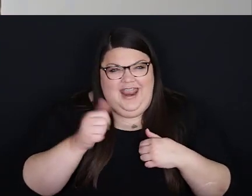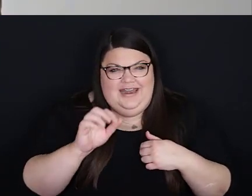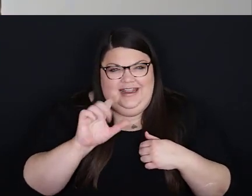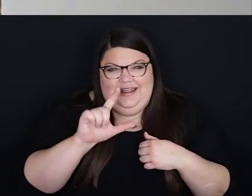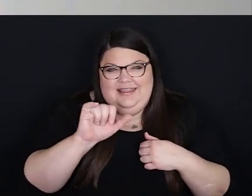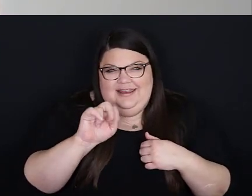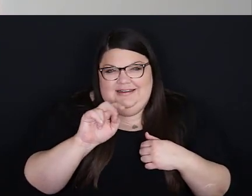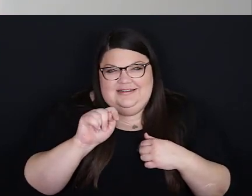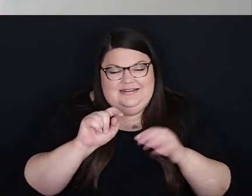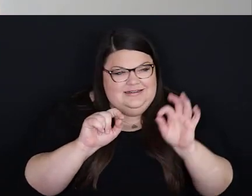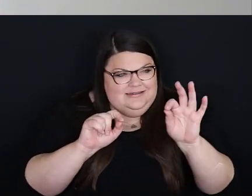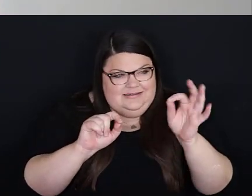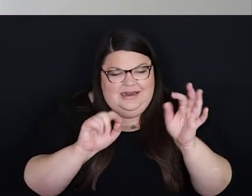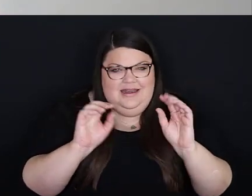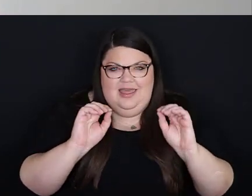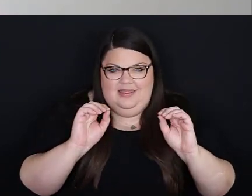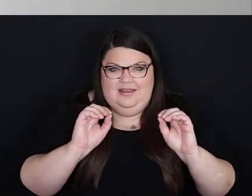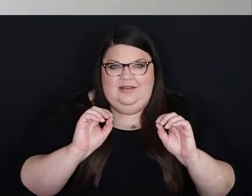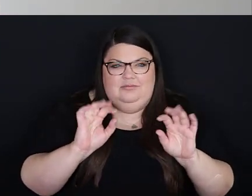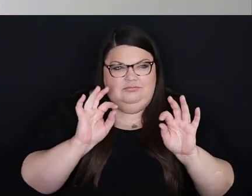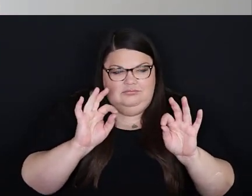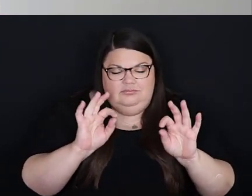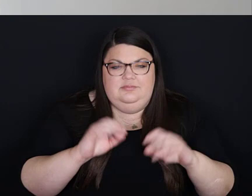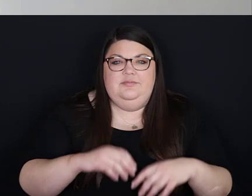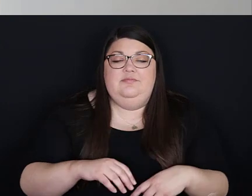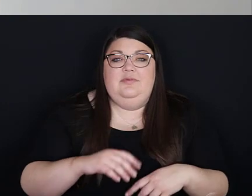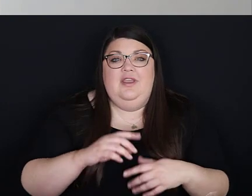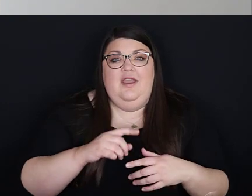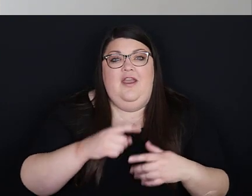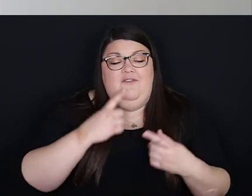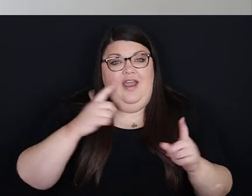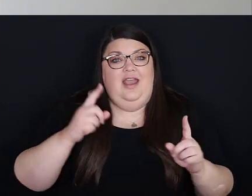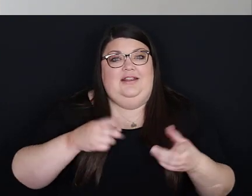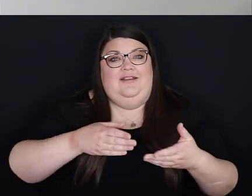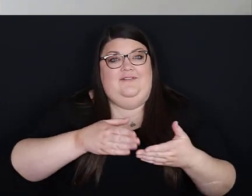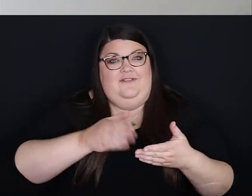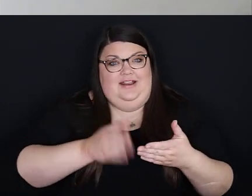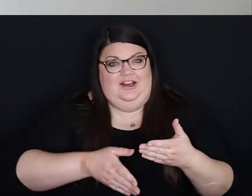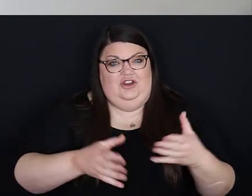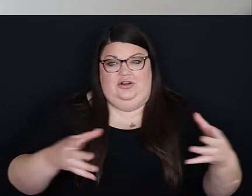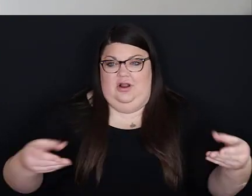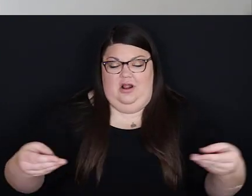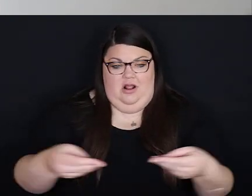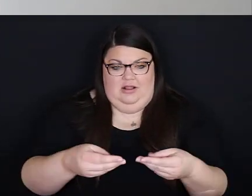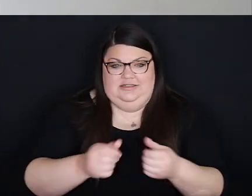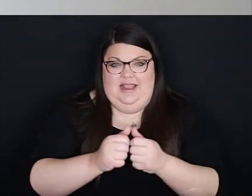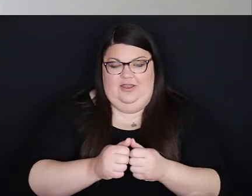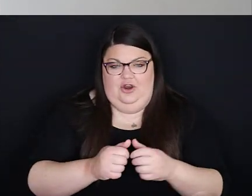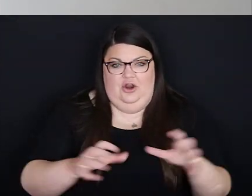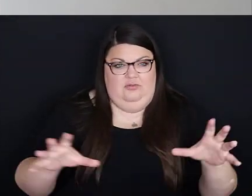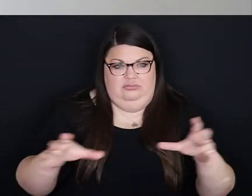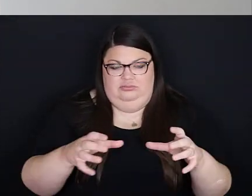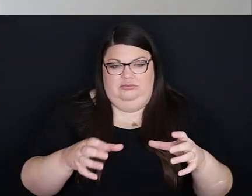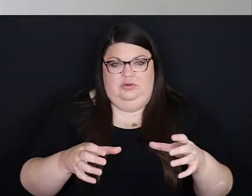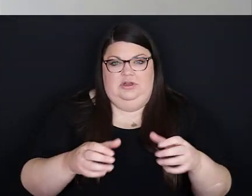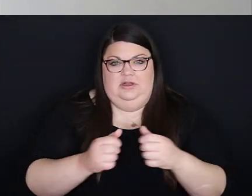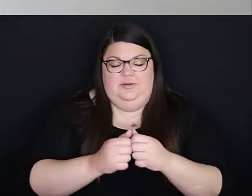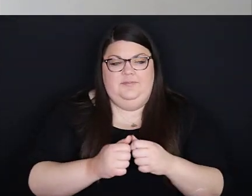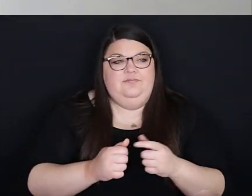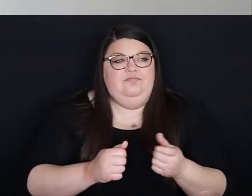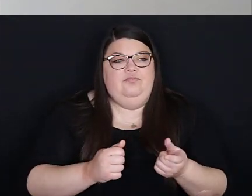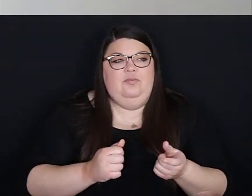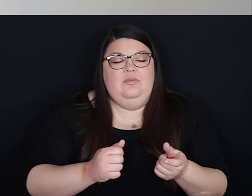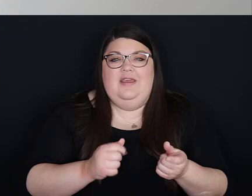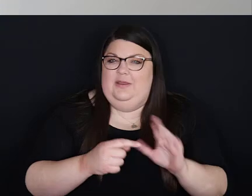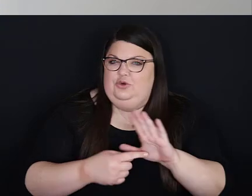in that. It was just, and finally, when I finished and got them all together, and then they were shown to